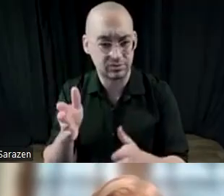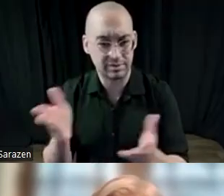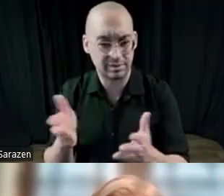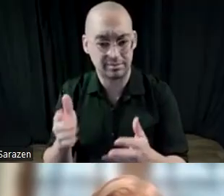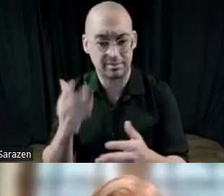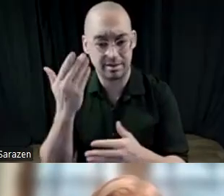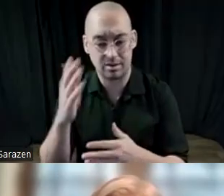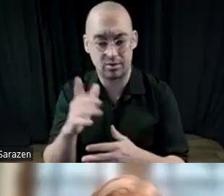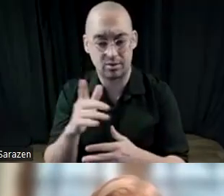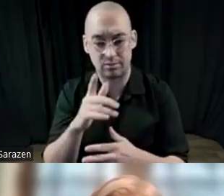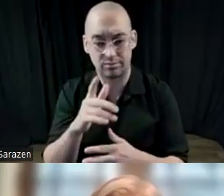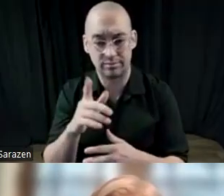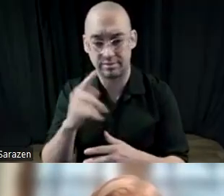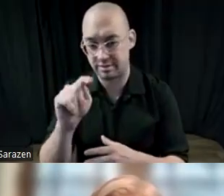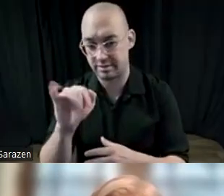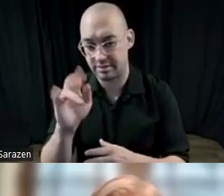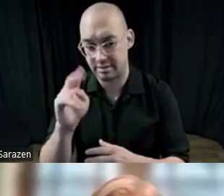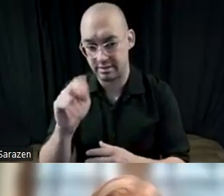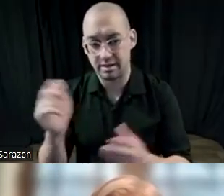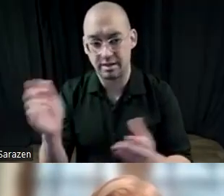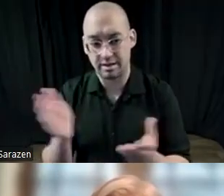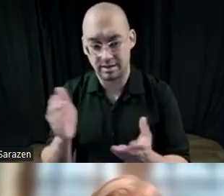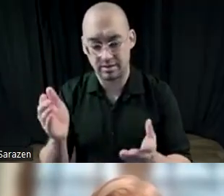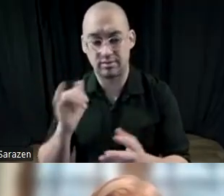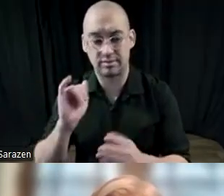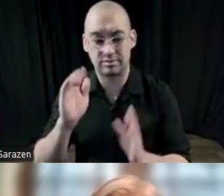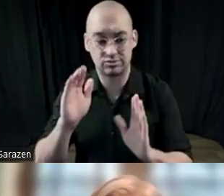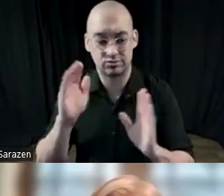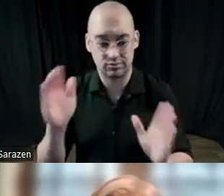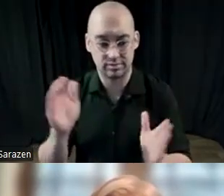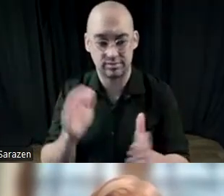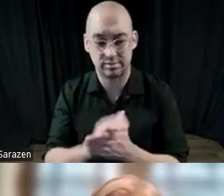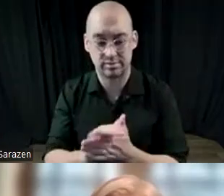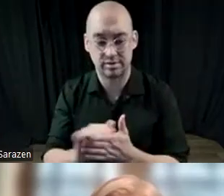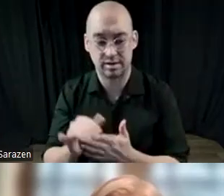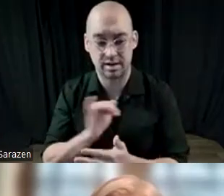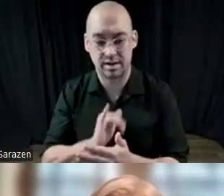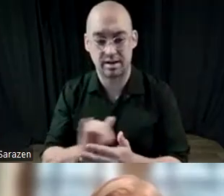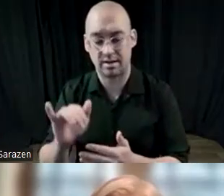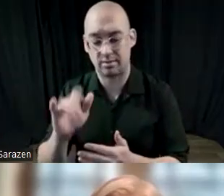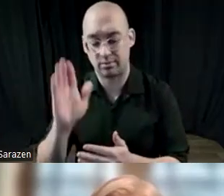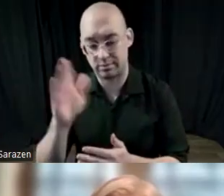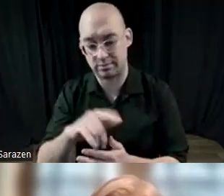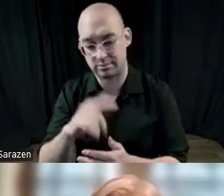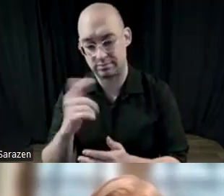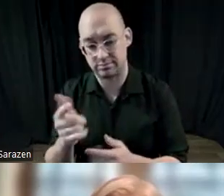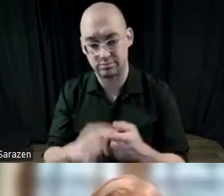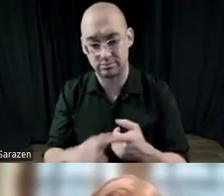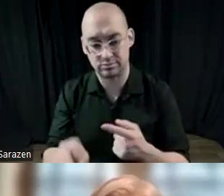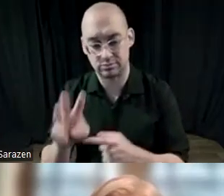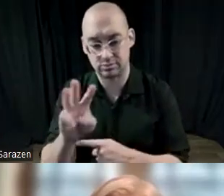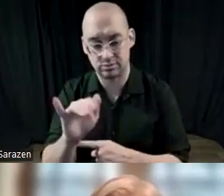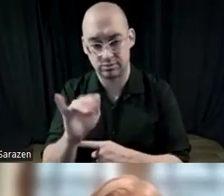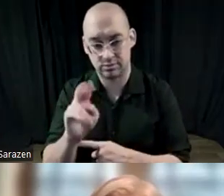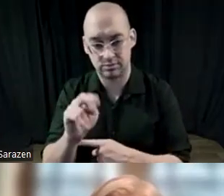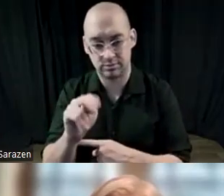help. Tina is here as always. That is great. I am actually going to turn this presentation over to Wynn. One of the